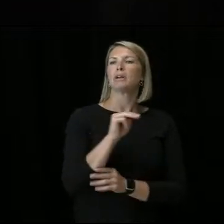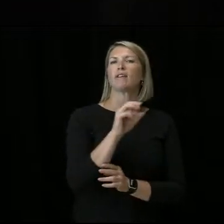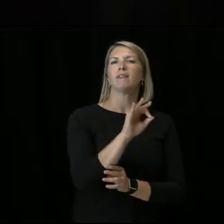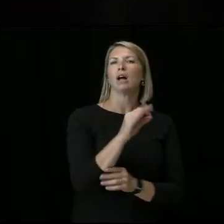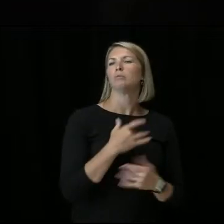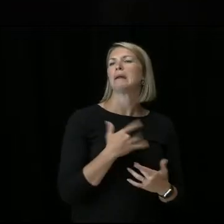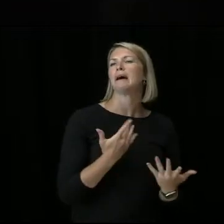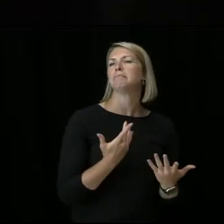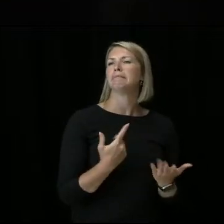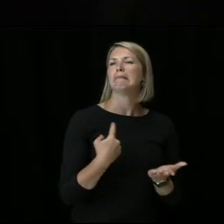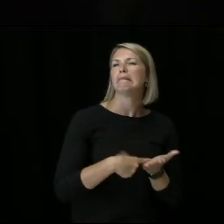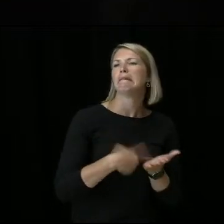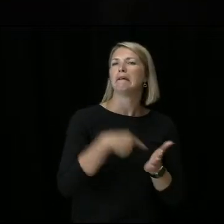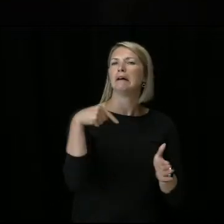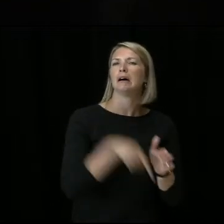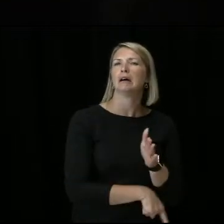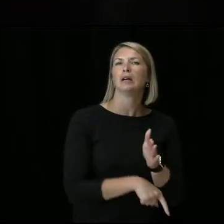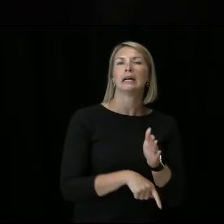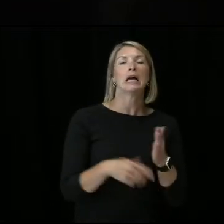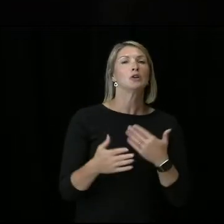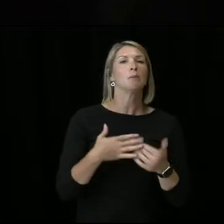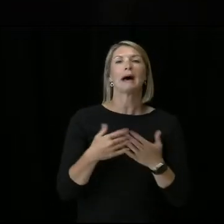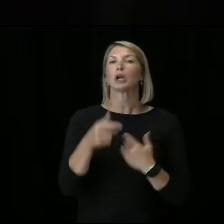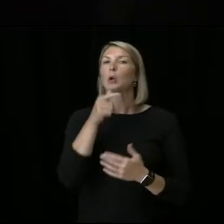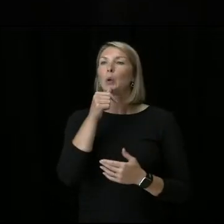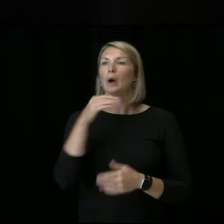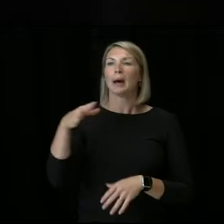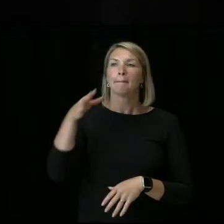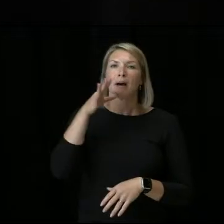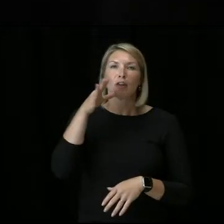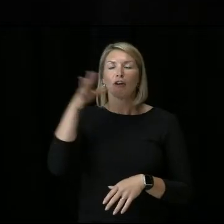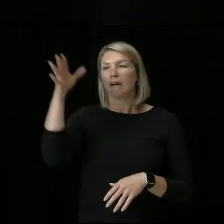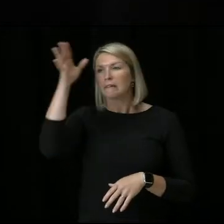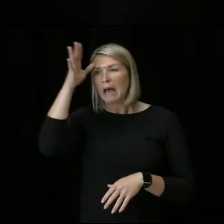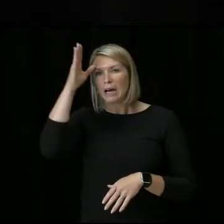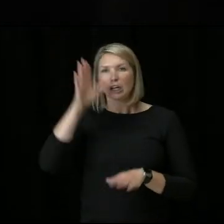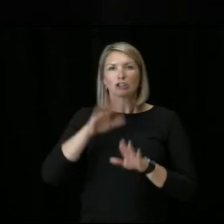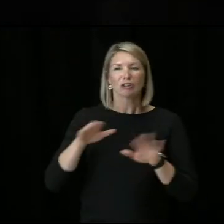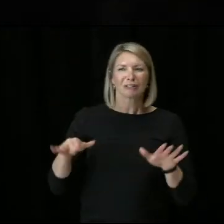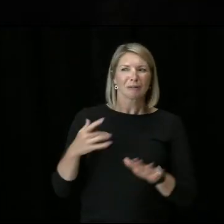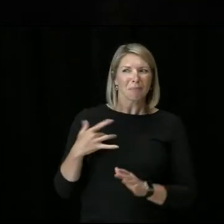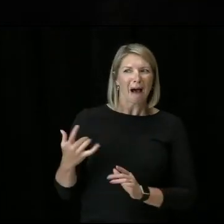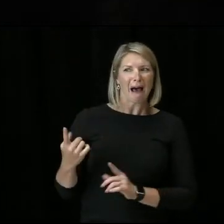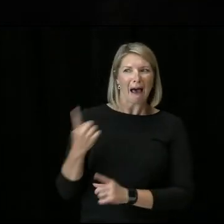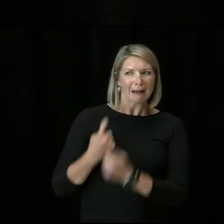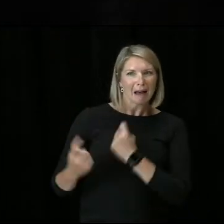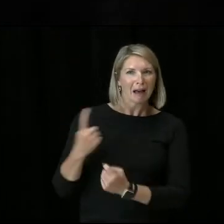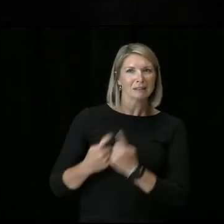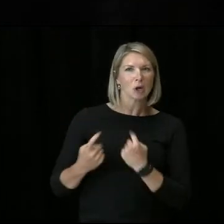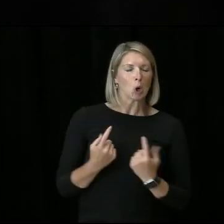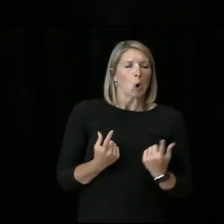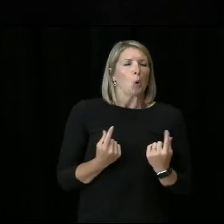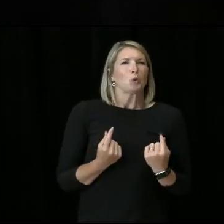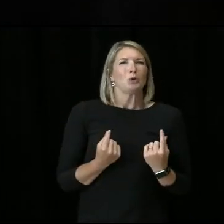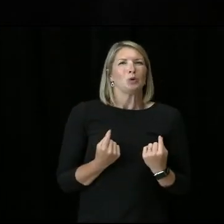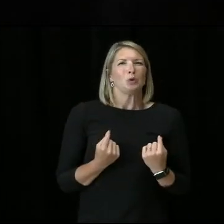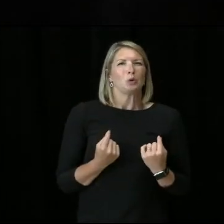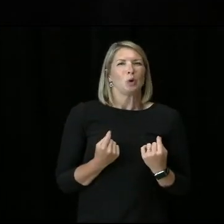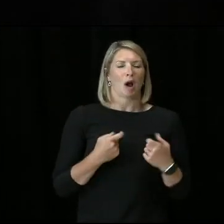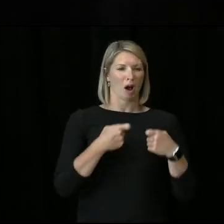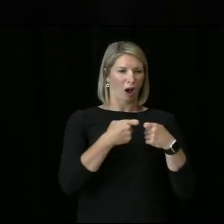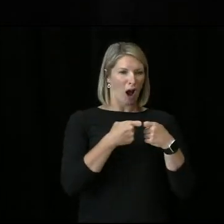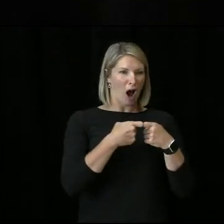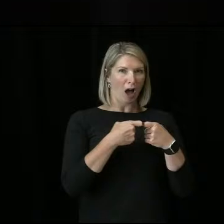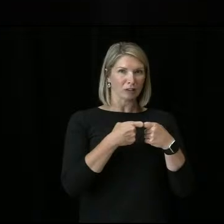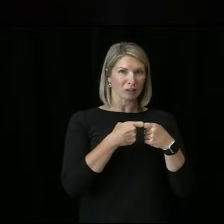ask, what are we going to do about Muskrat Falls? Will my rates